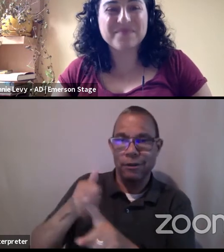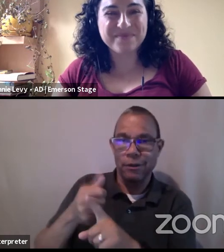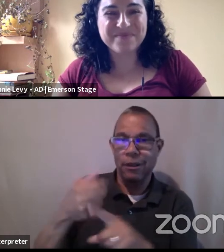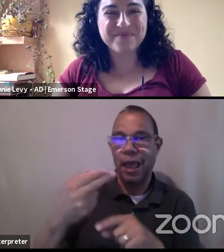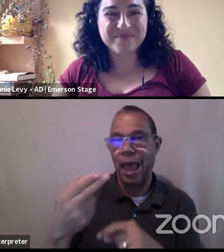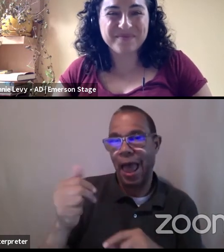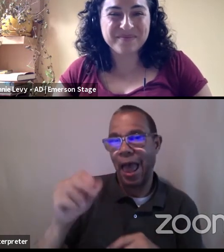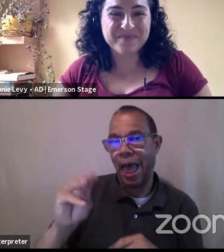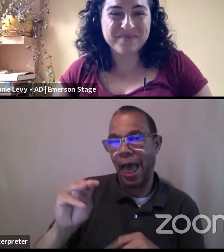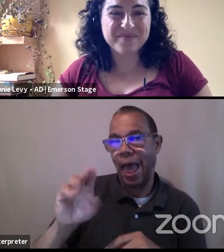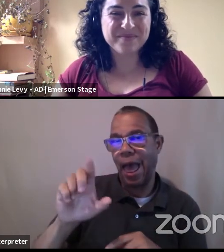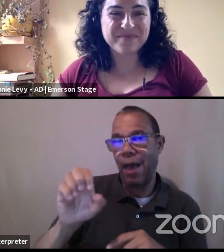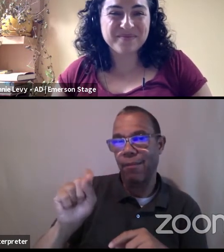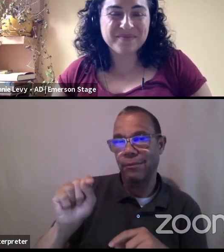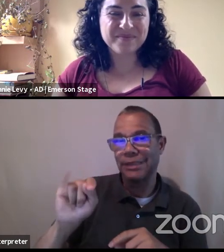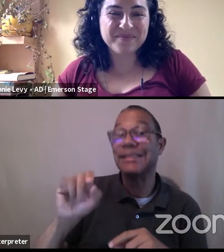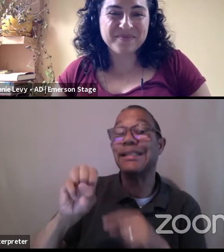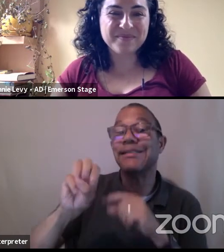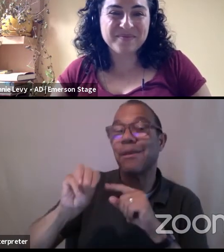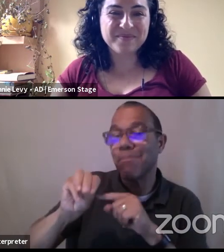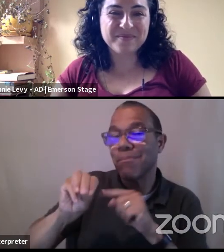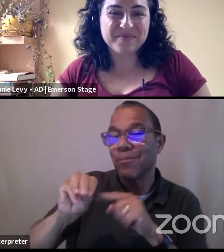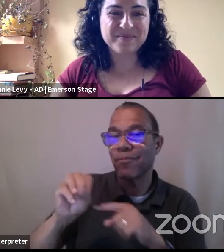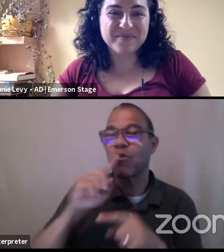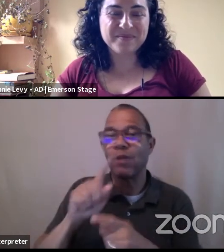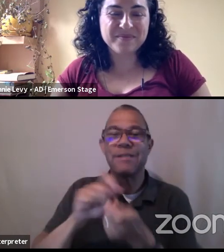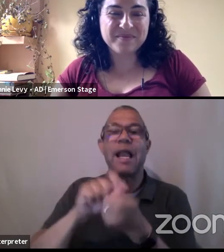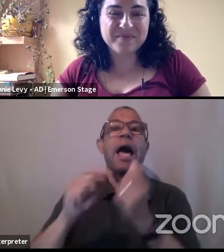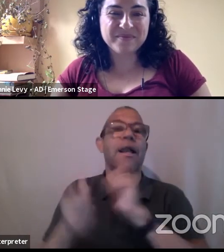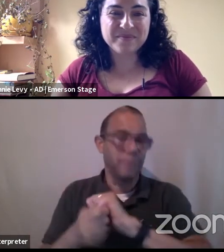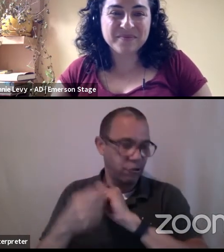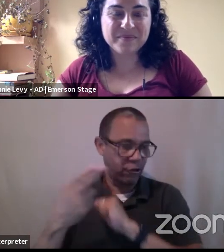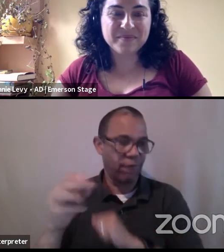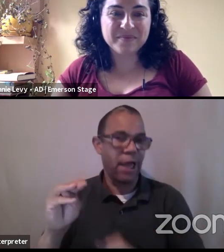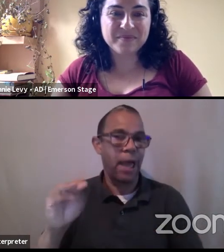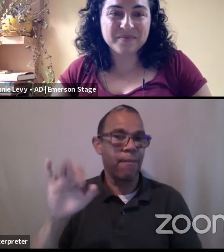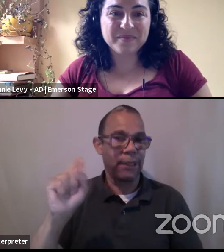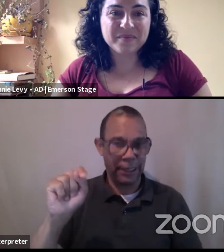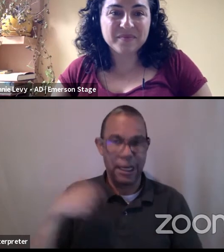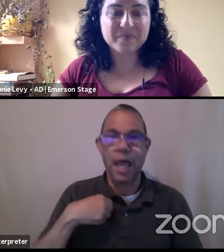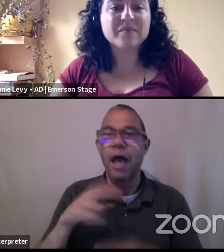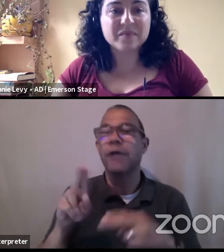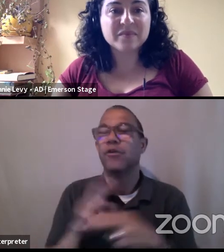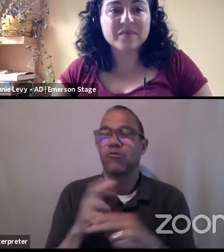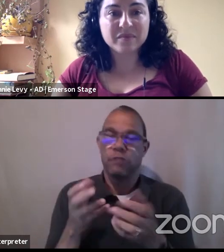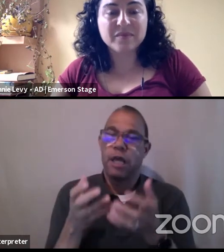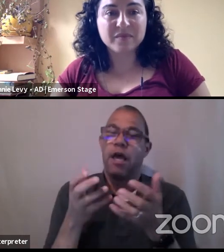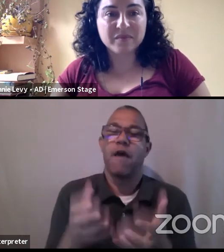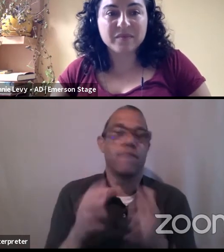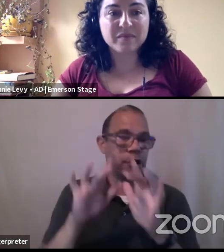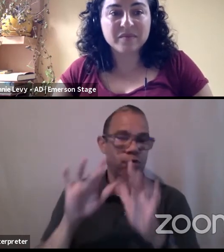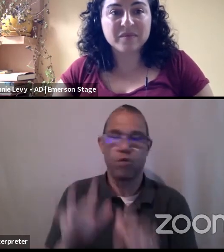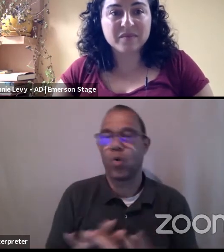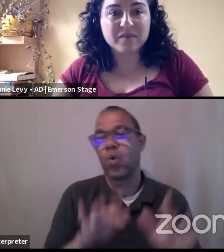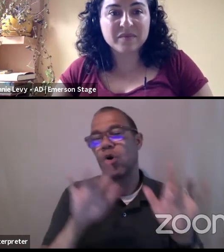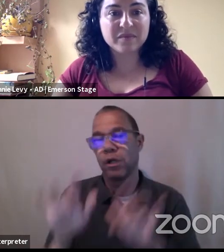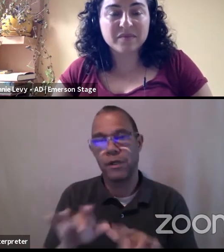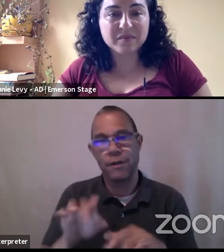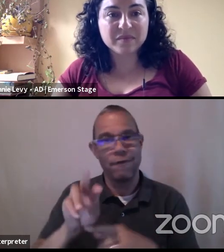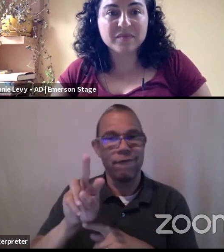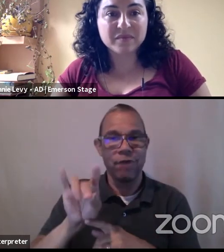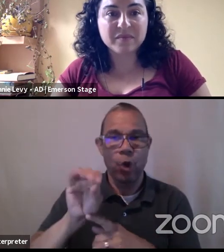It's an adaptation of Hamlet, but I used heavily recorded videos